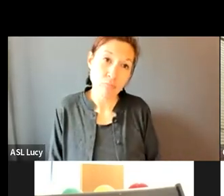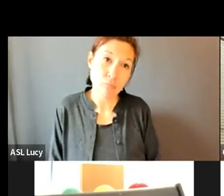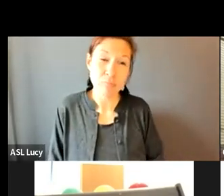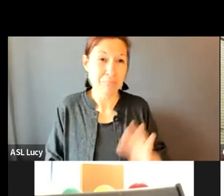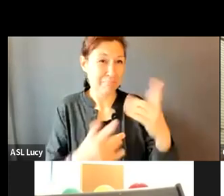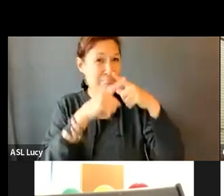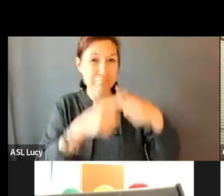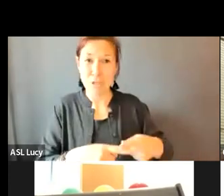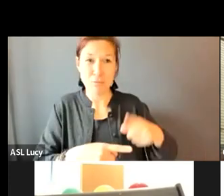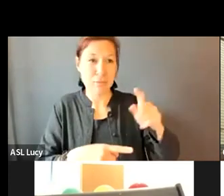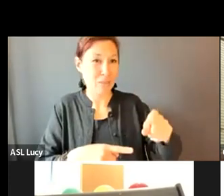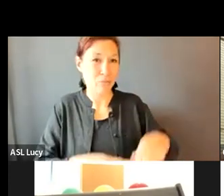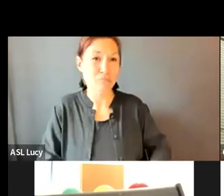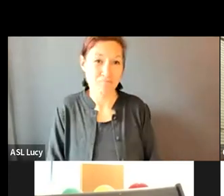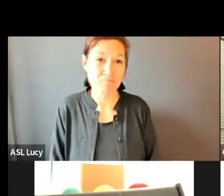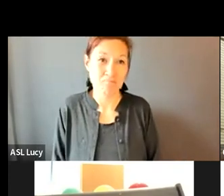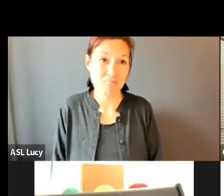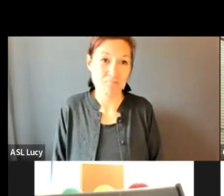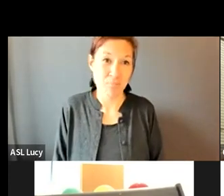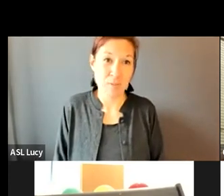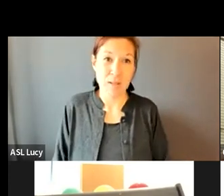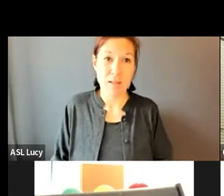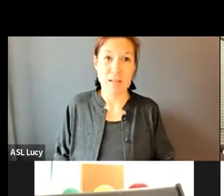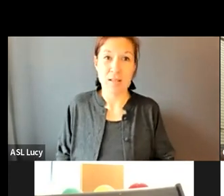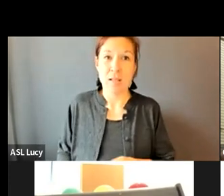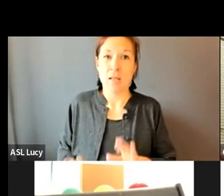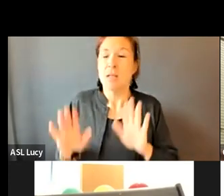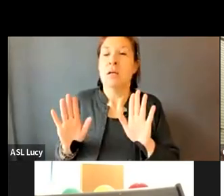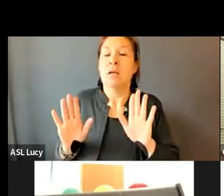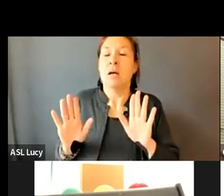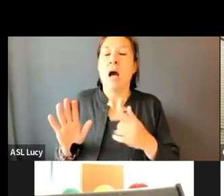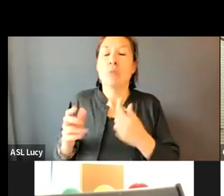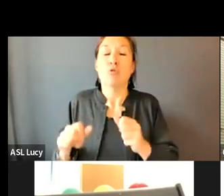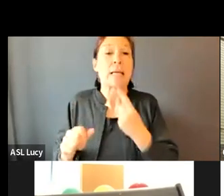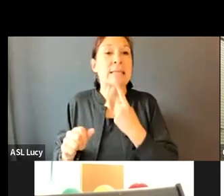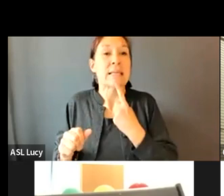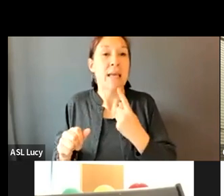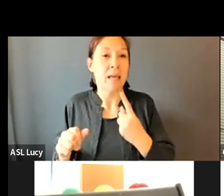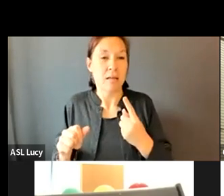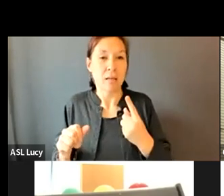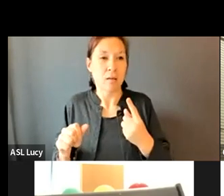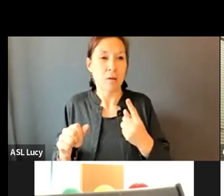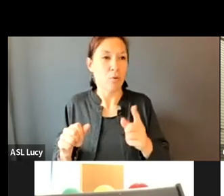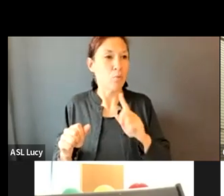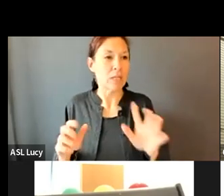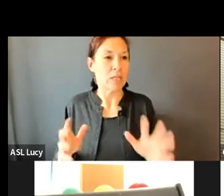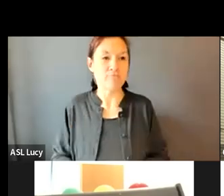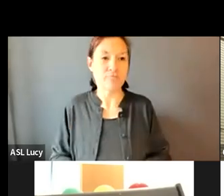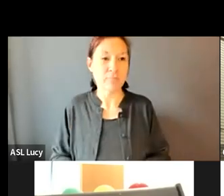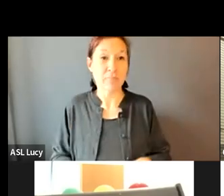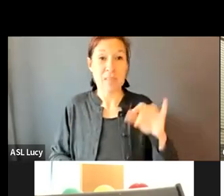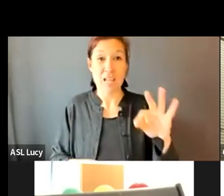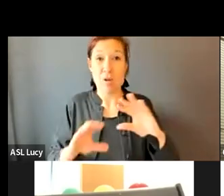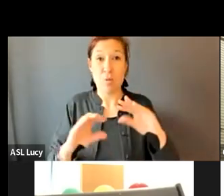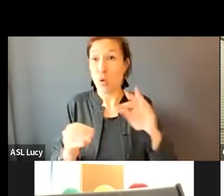Mr trying your unmute that's all I need to say what I'm trying to say is you know we we don't if we don't vote or